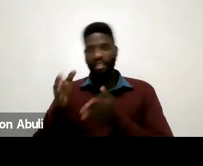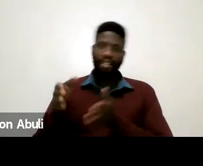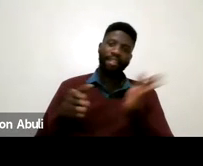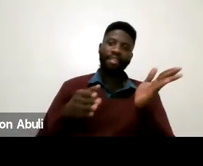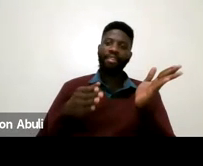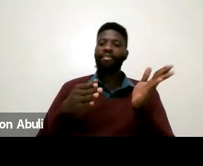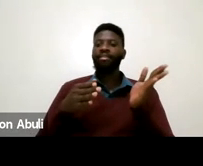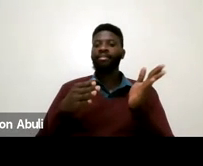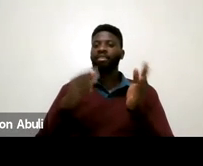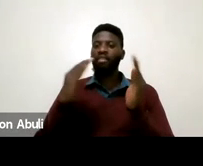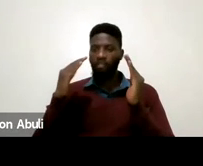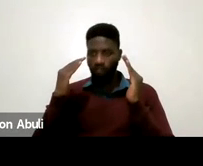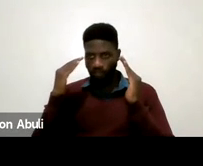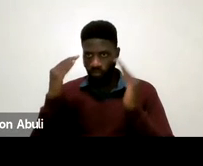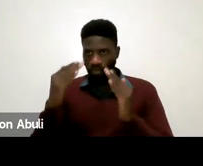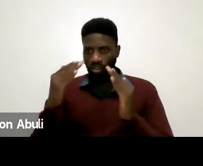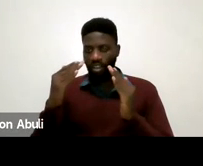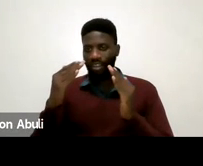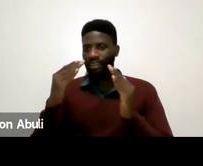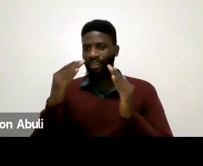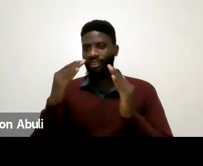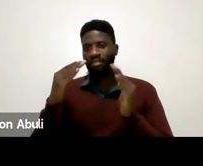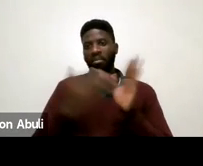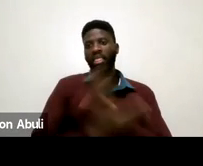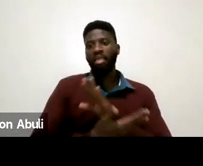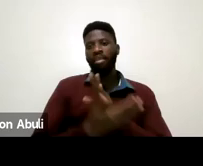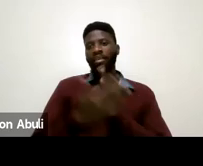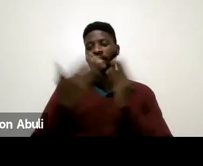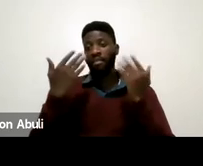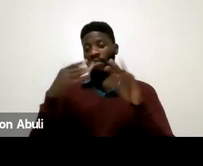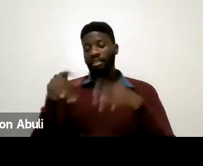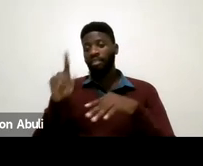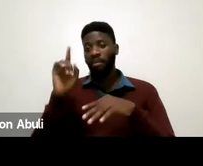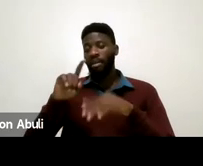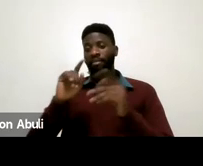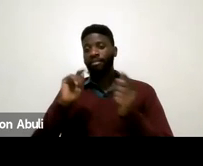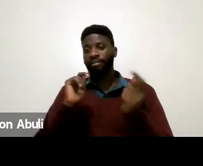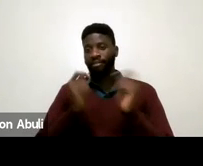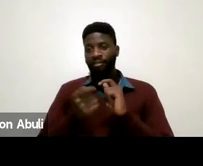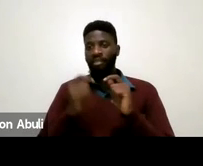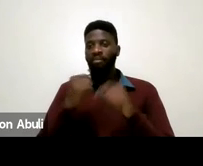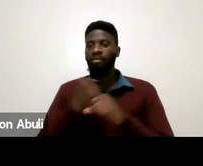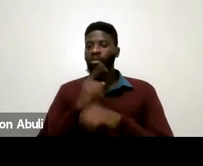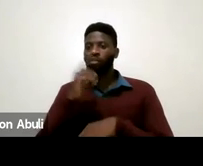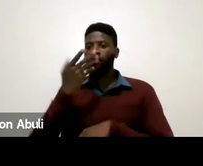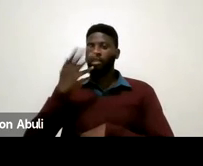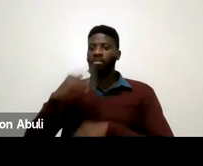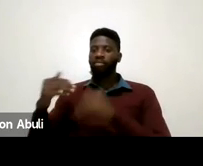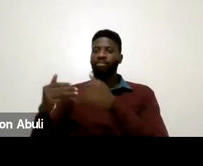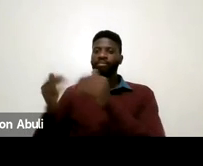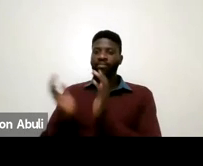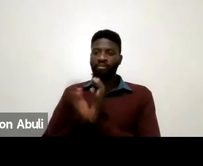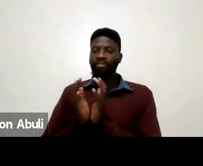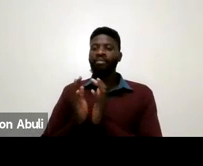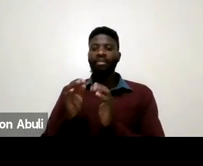vision and focus. You need to change and ensure that the feedback you get from the community, the feedback you get from yourself